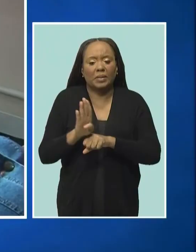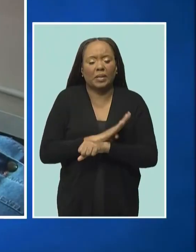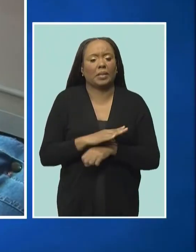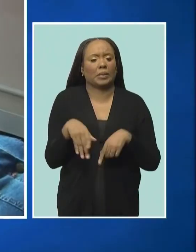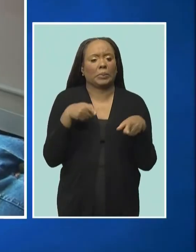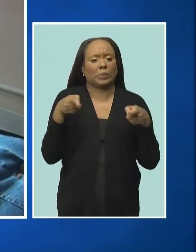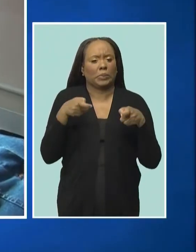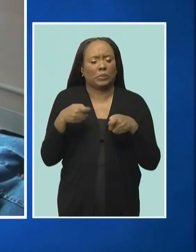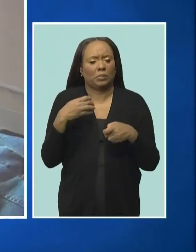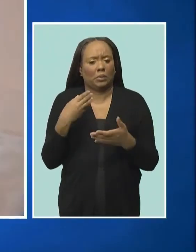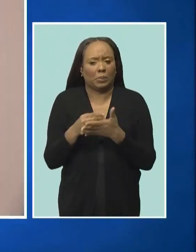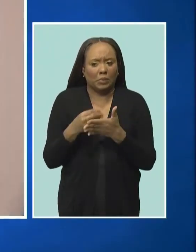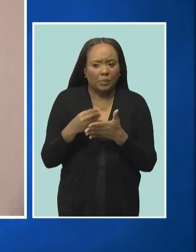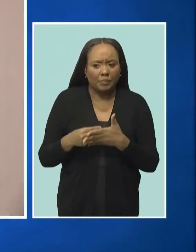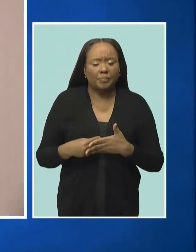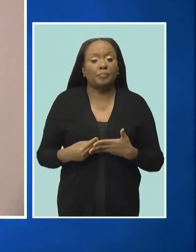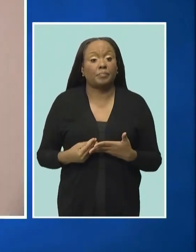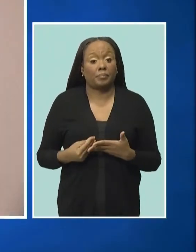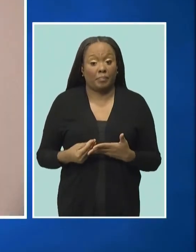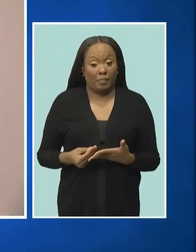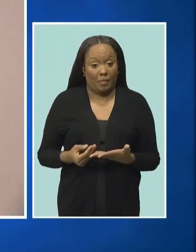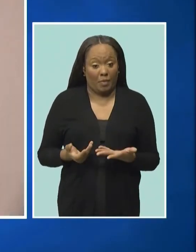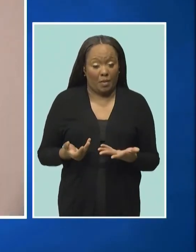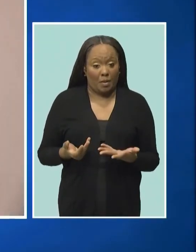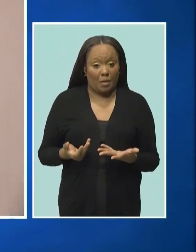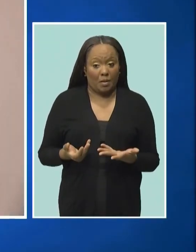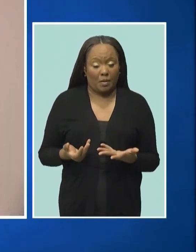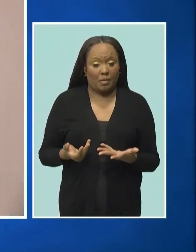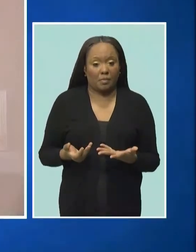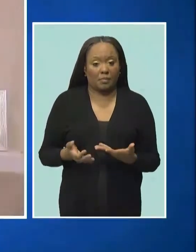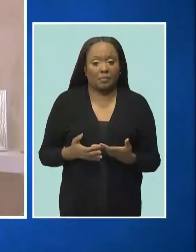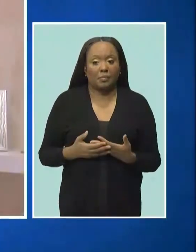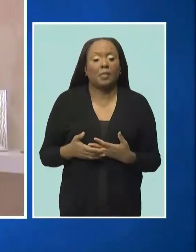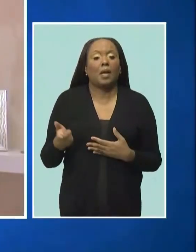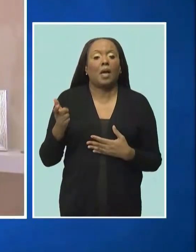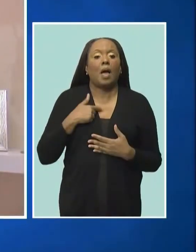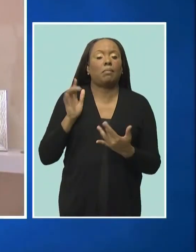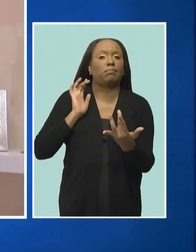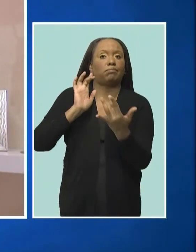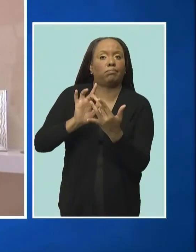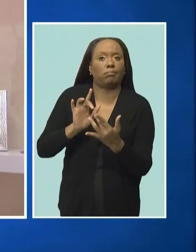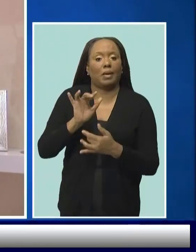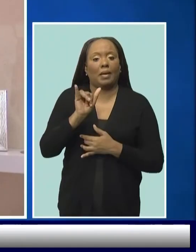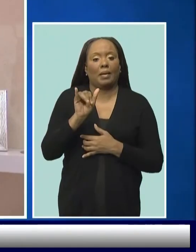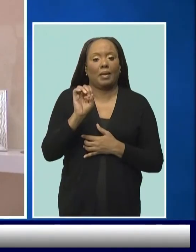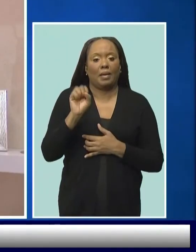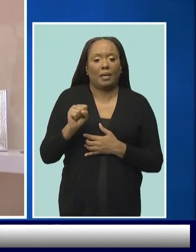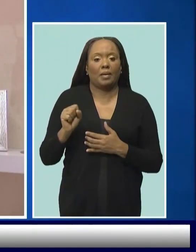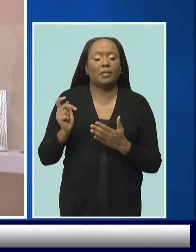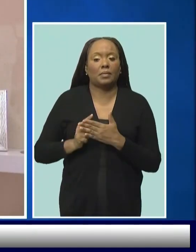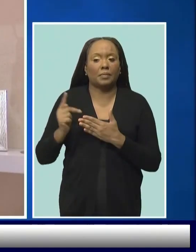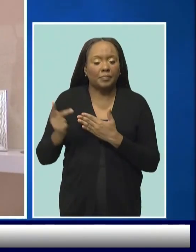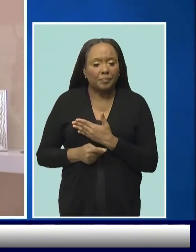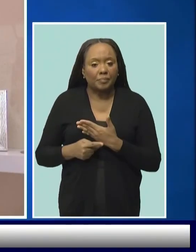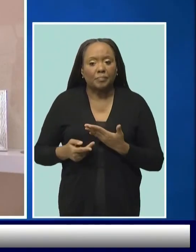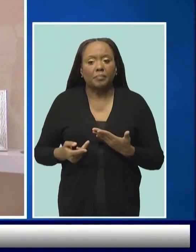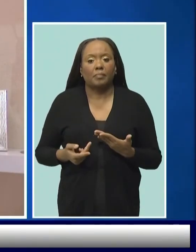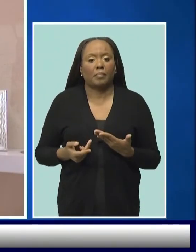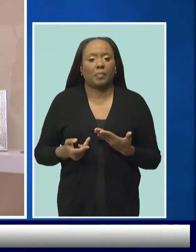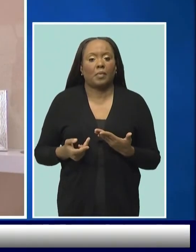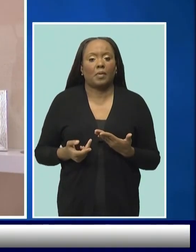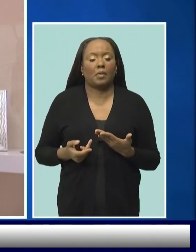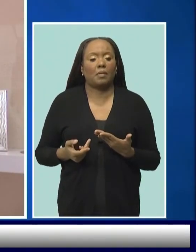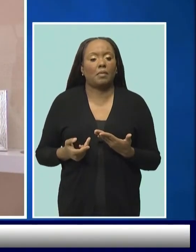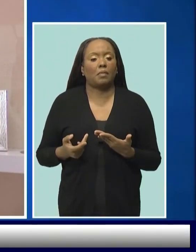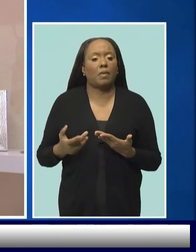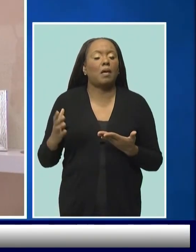finances. And one step I would have taken would have been to reach out to the Youth Entrepreneurship Scheme to basically get the required